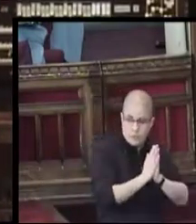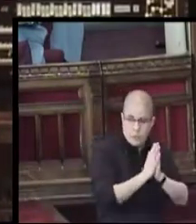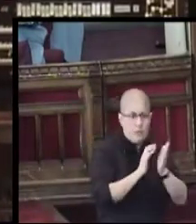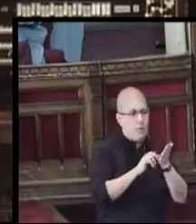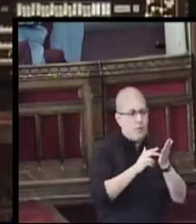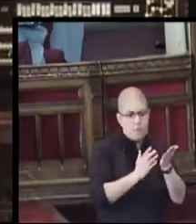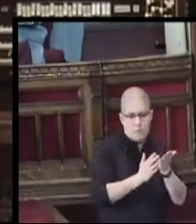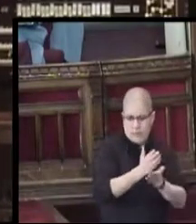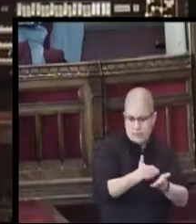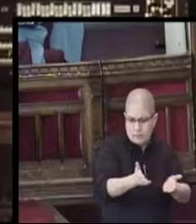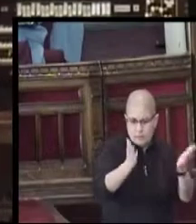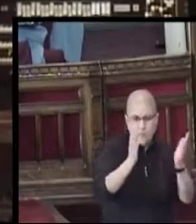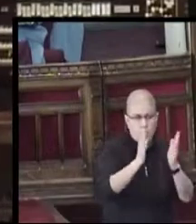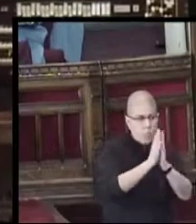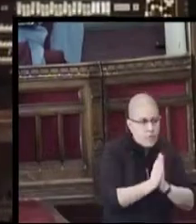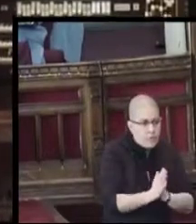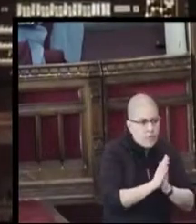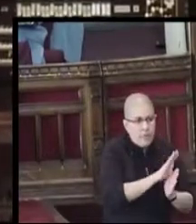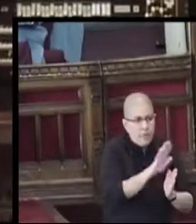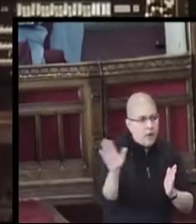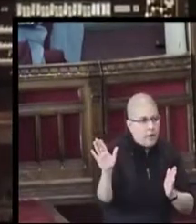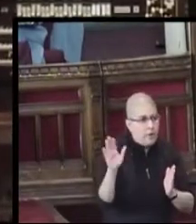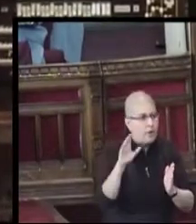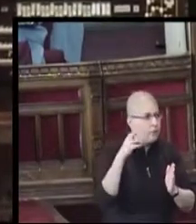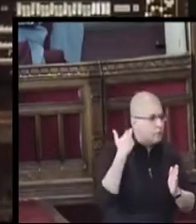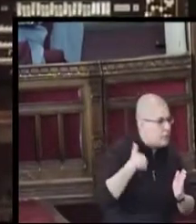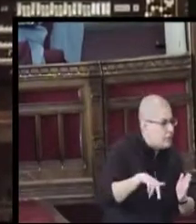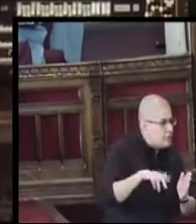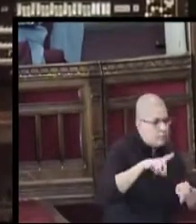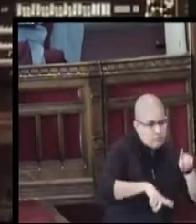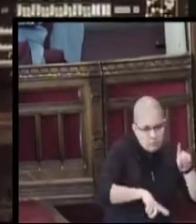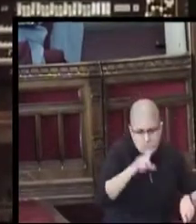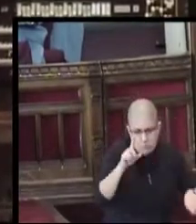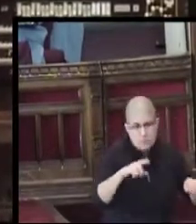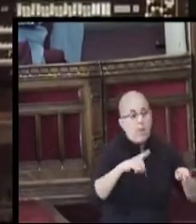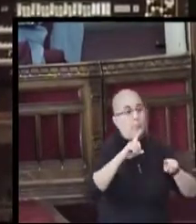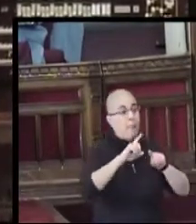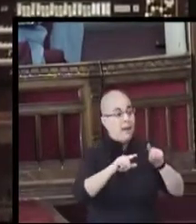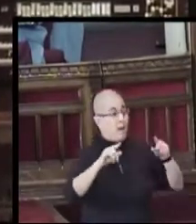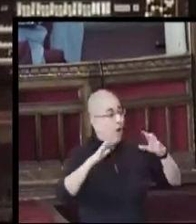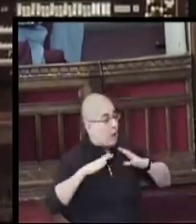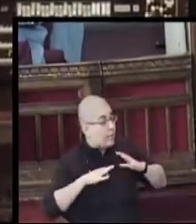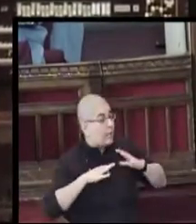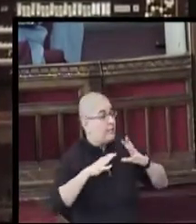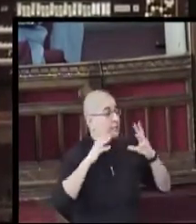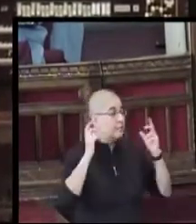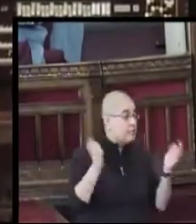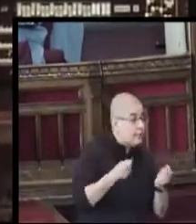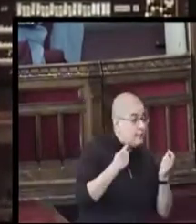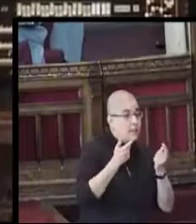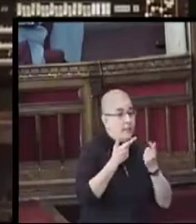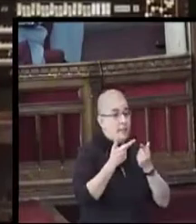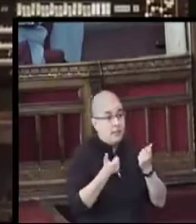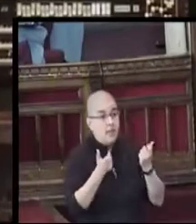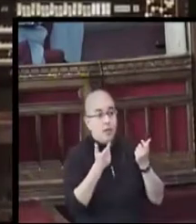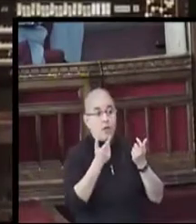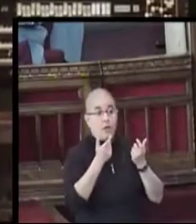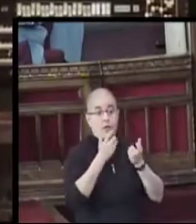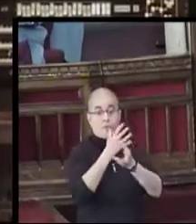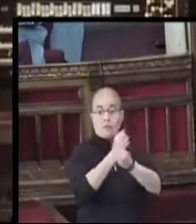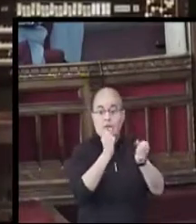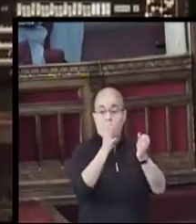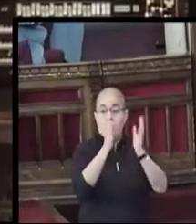right of a person to worship in their tradition. But over time, with religious holidays and other issues, freedom of worship has